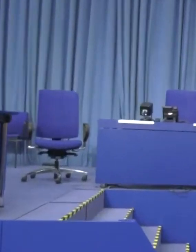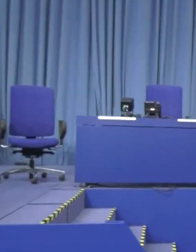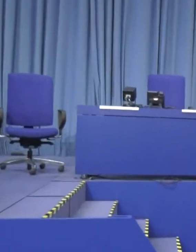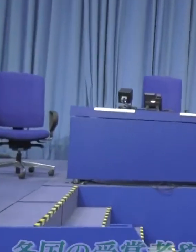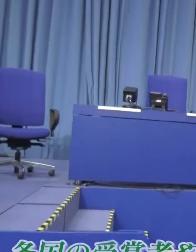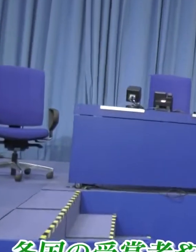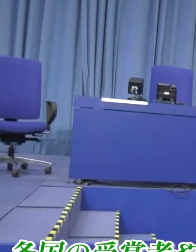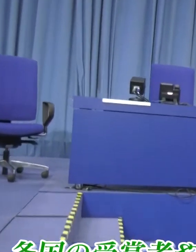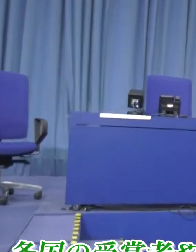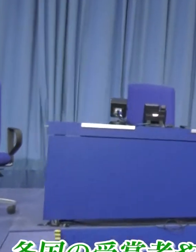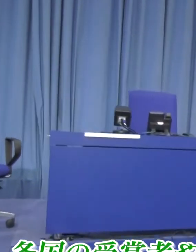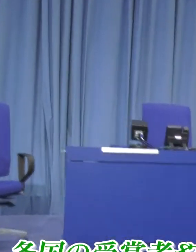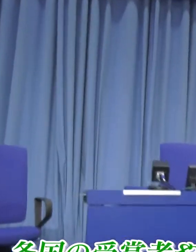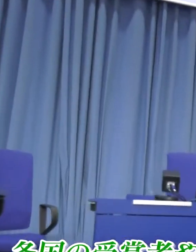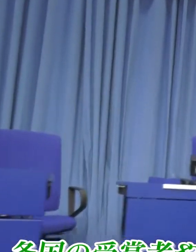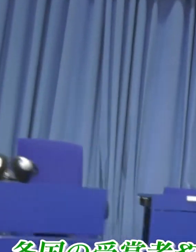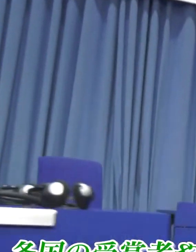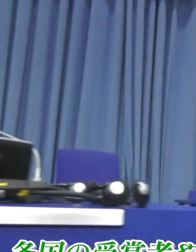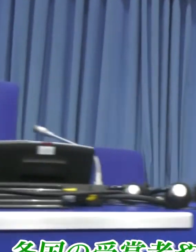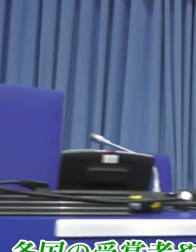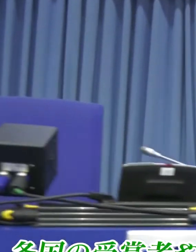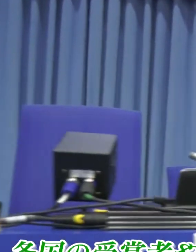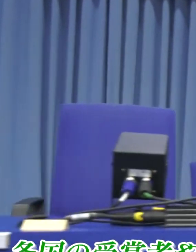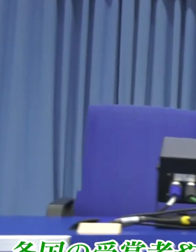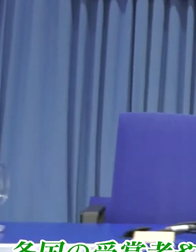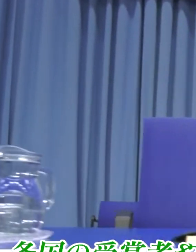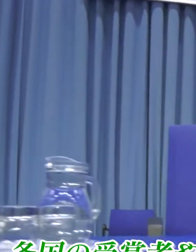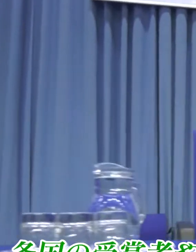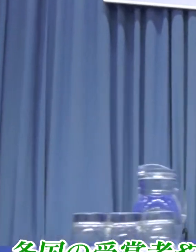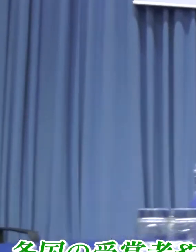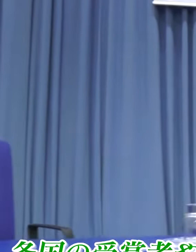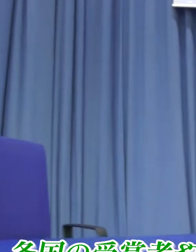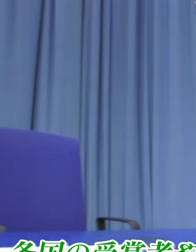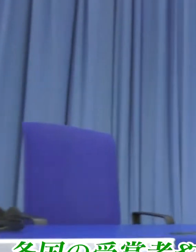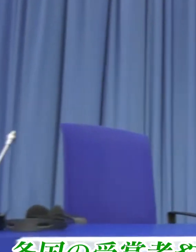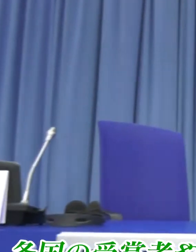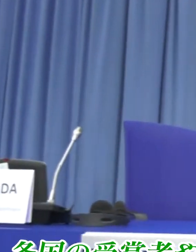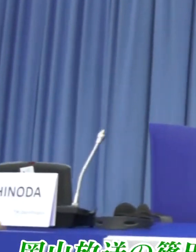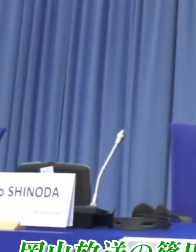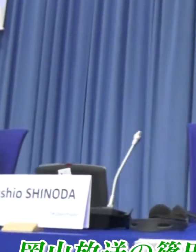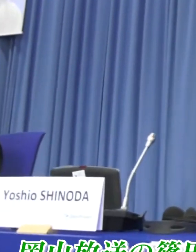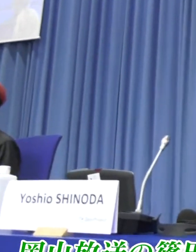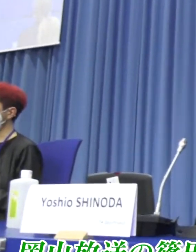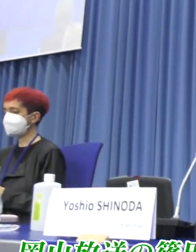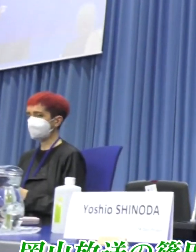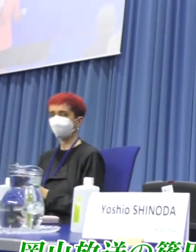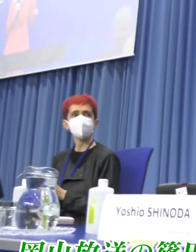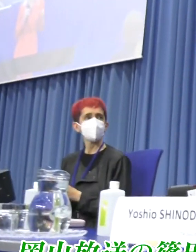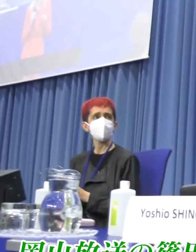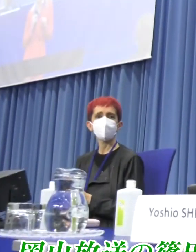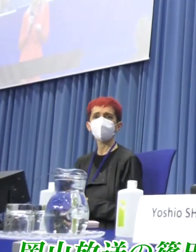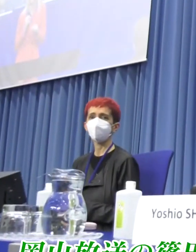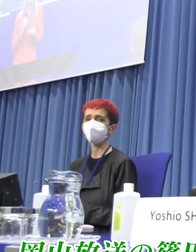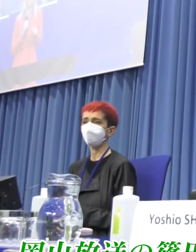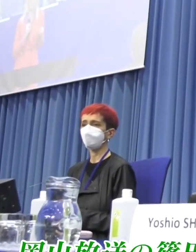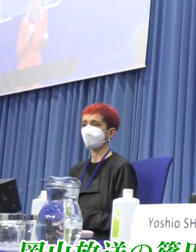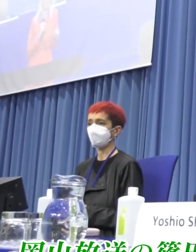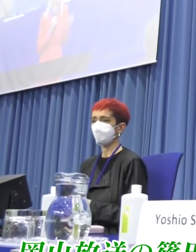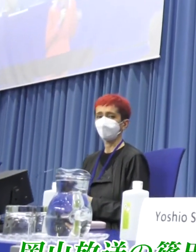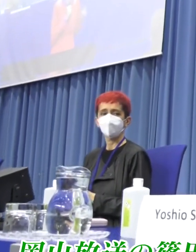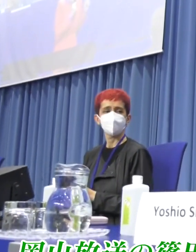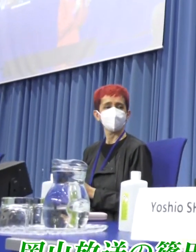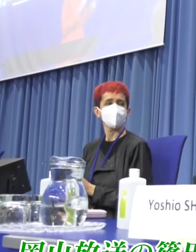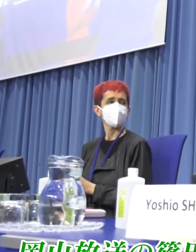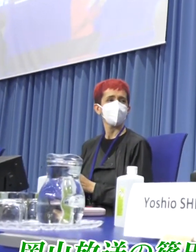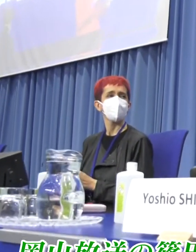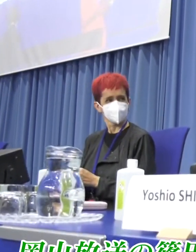Tags or your names exactly like these ones here in your bags. Remember, please place them down when you're sitting at